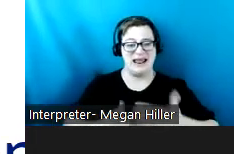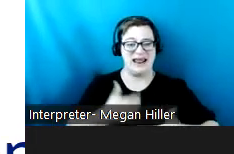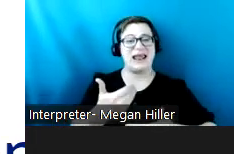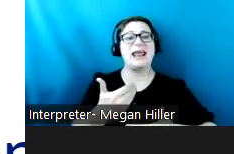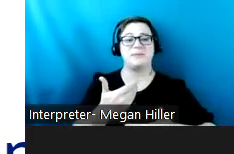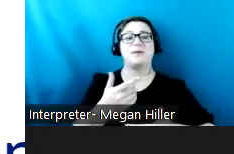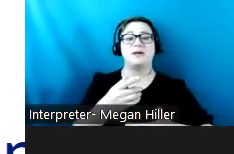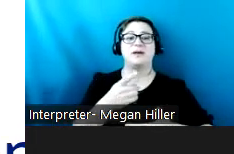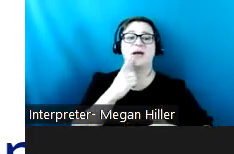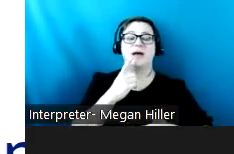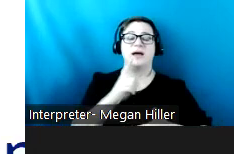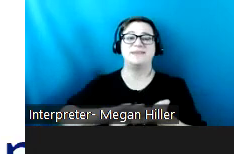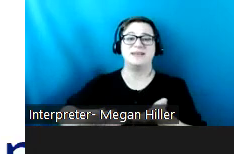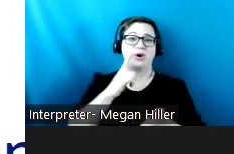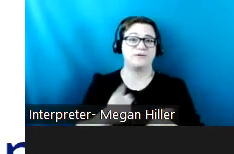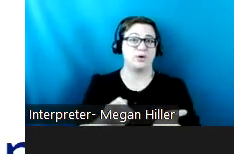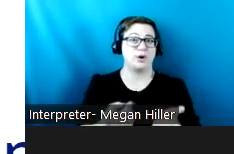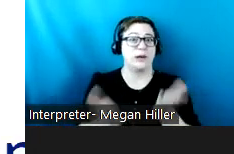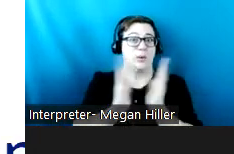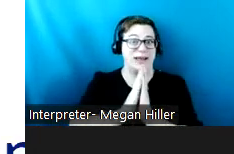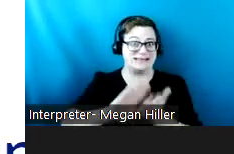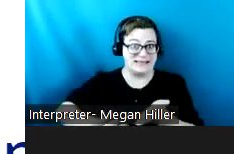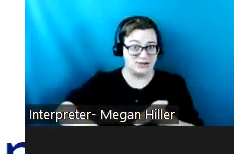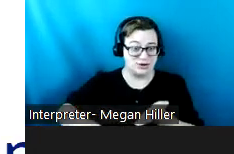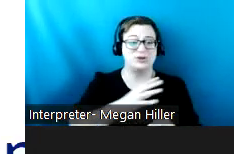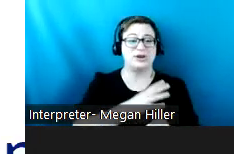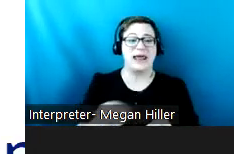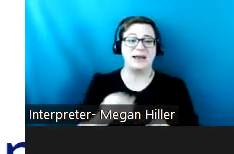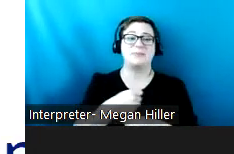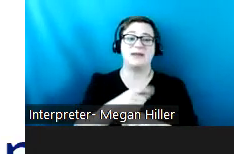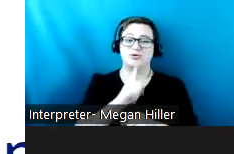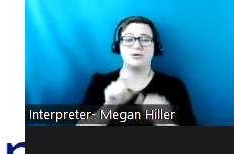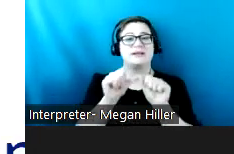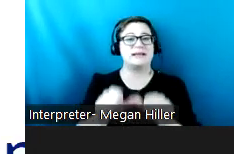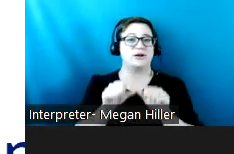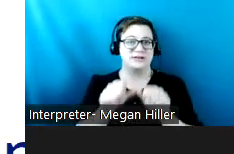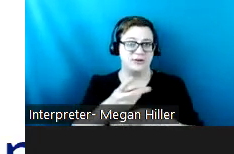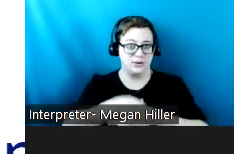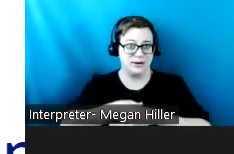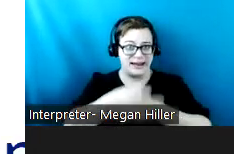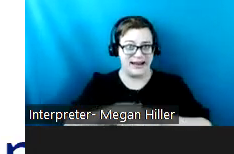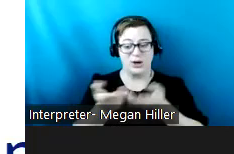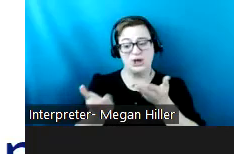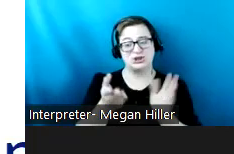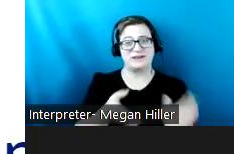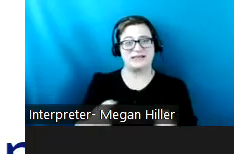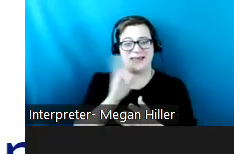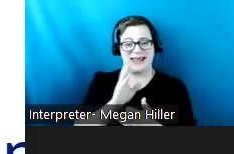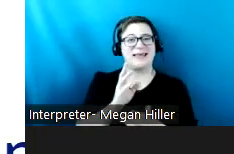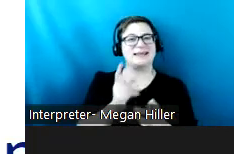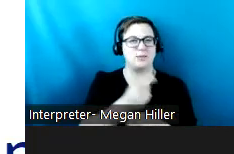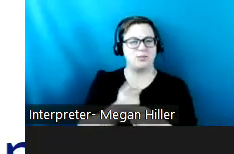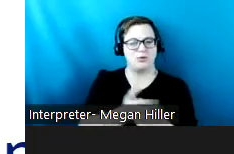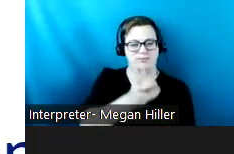request, discharge summary to ensure continuity of care, a service plan that is appropriate to the individual that describes that